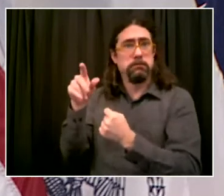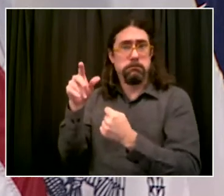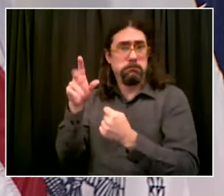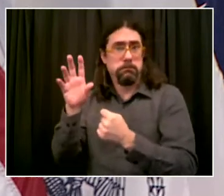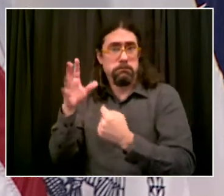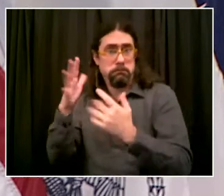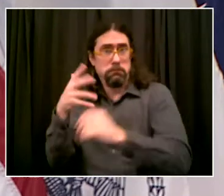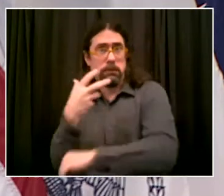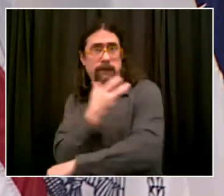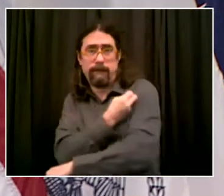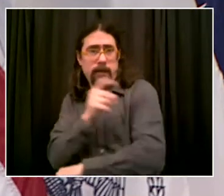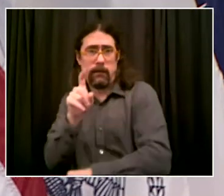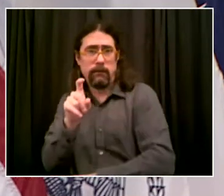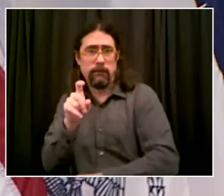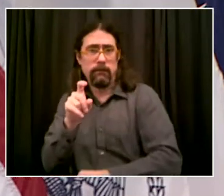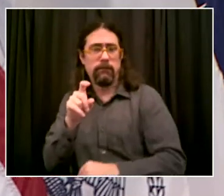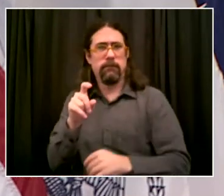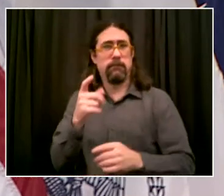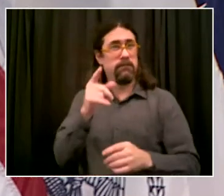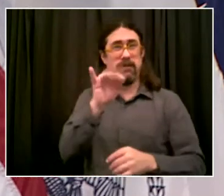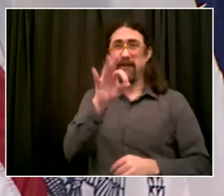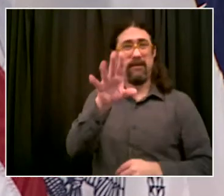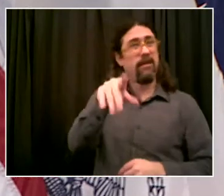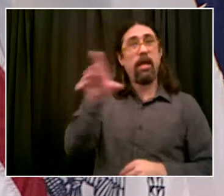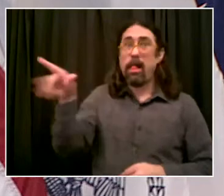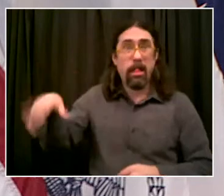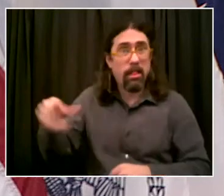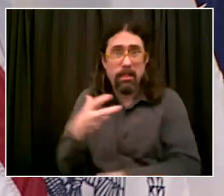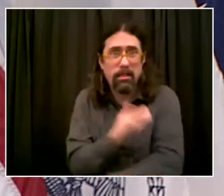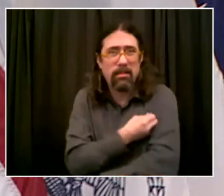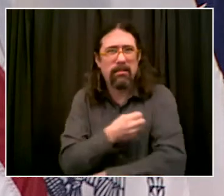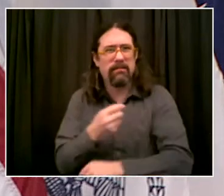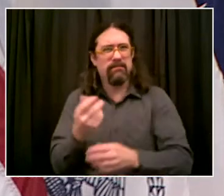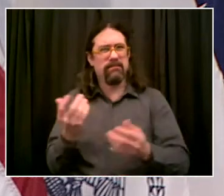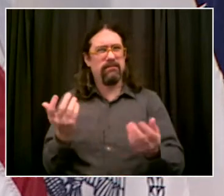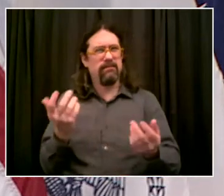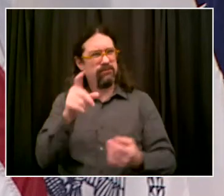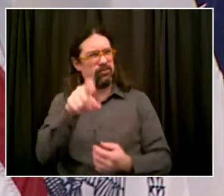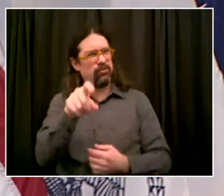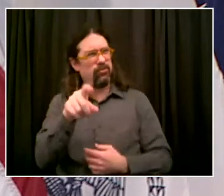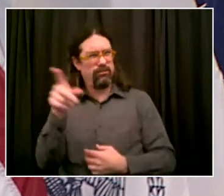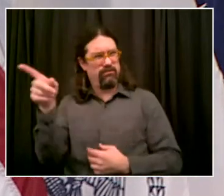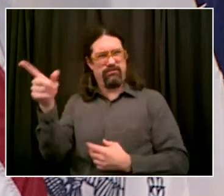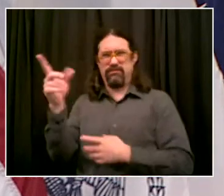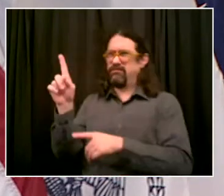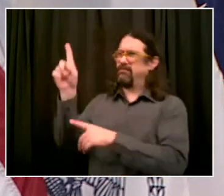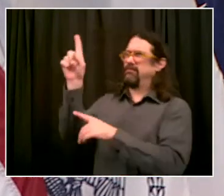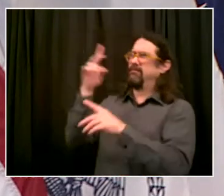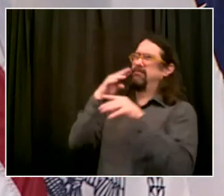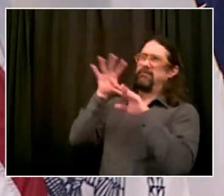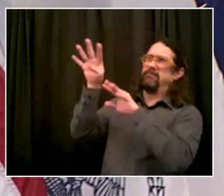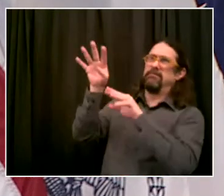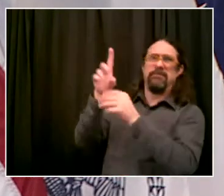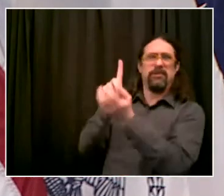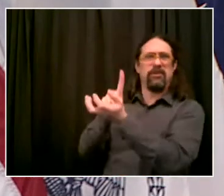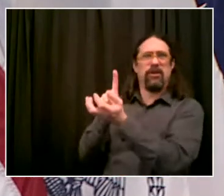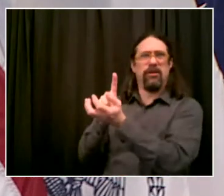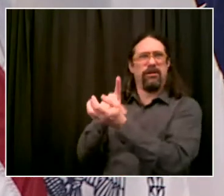Chokshi today, and he may have the answer on his own vaccination. But I'll tell you what I've been doing, and it certainly seems to